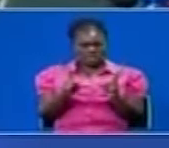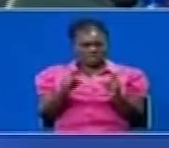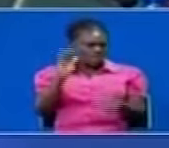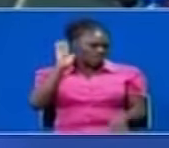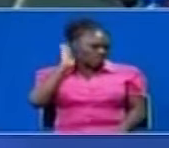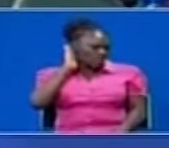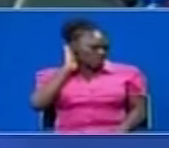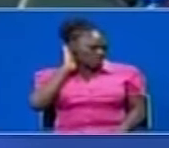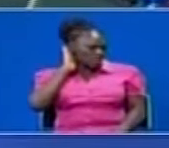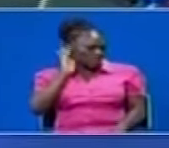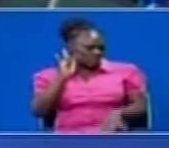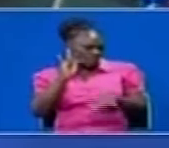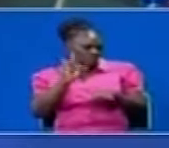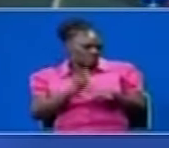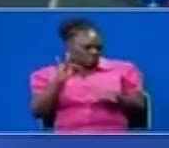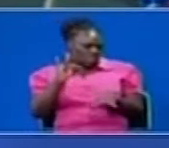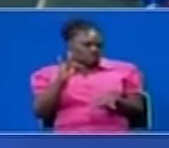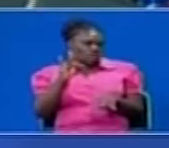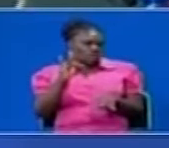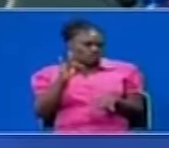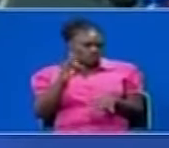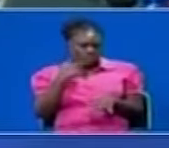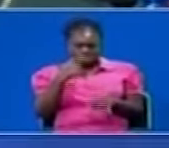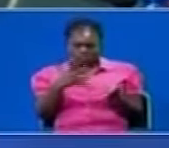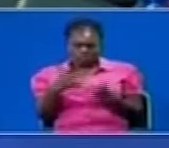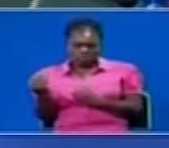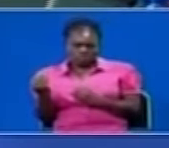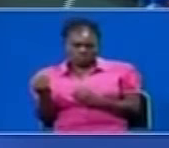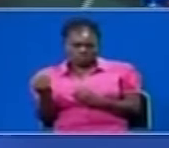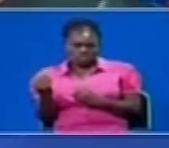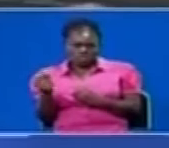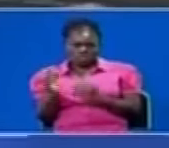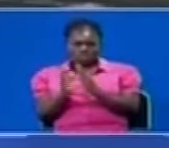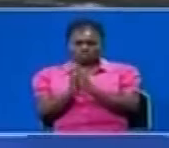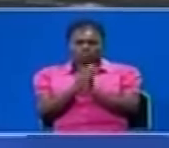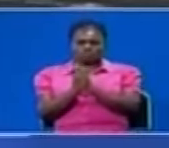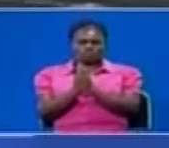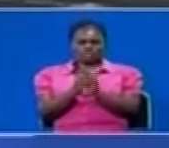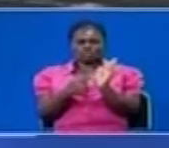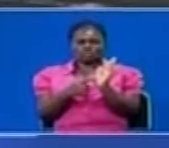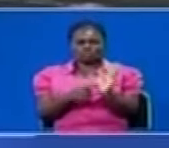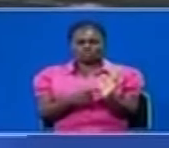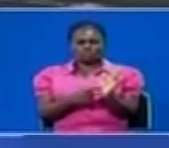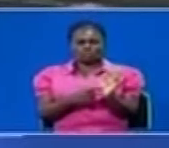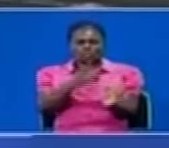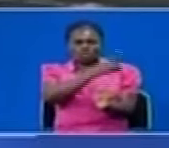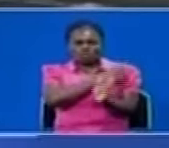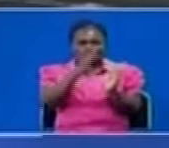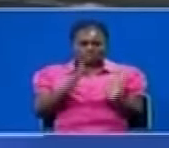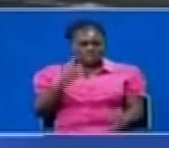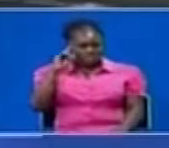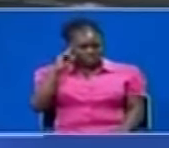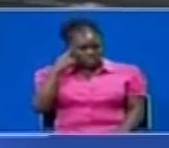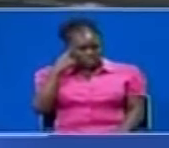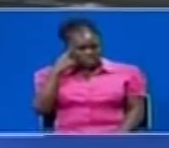that, they were touched, and then they told us to go and they covered the story. And we hope that the doctors are really going to think